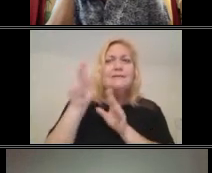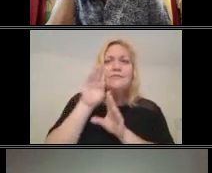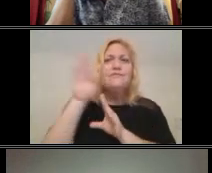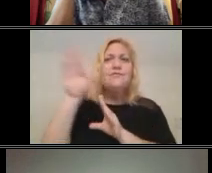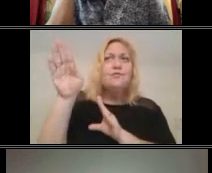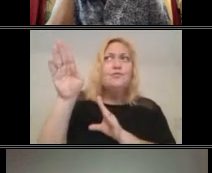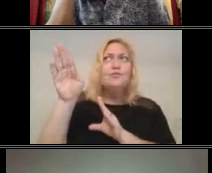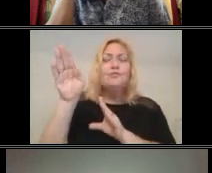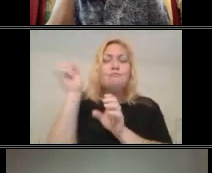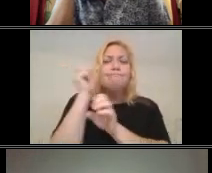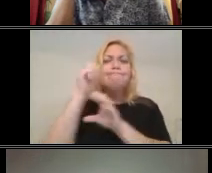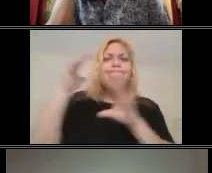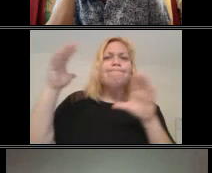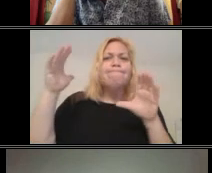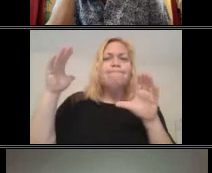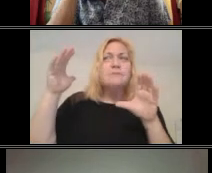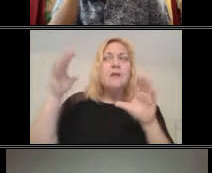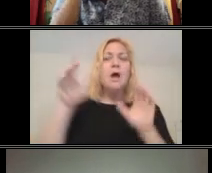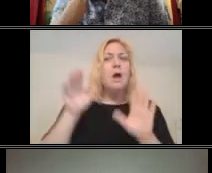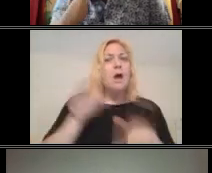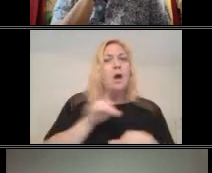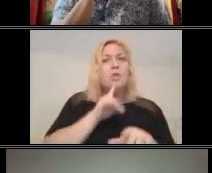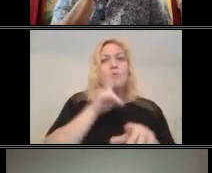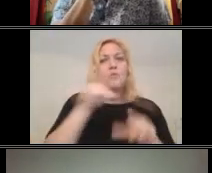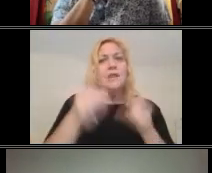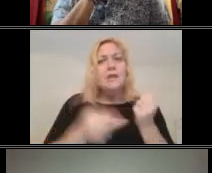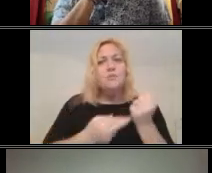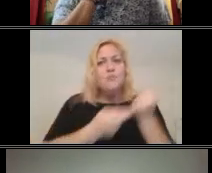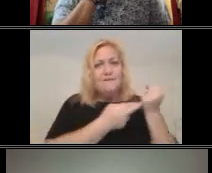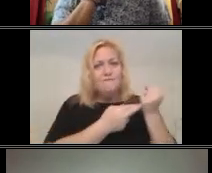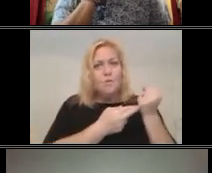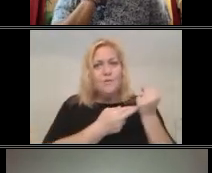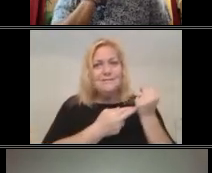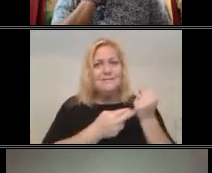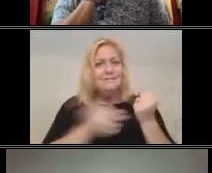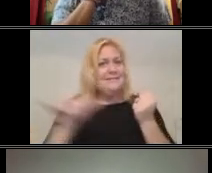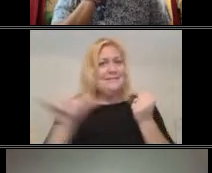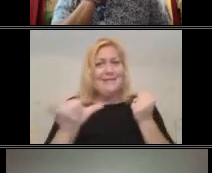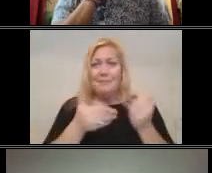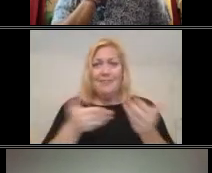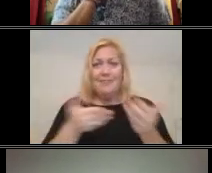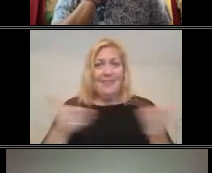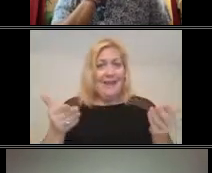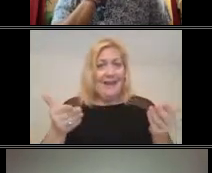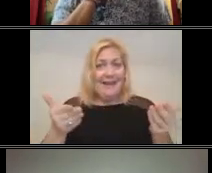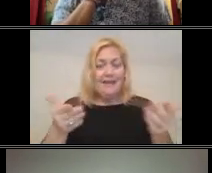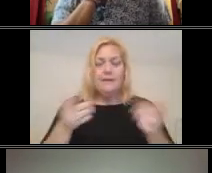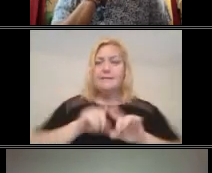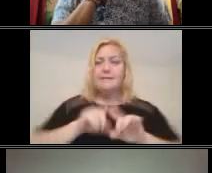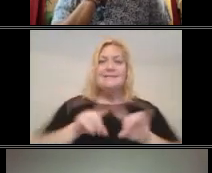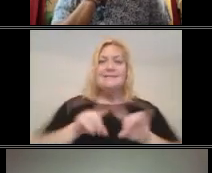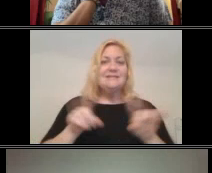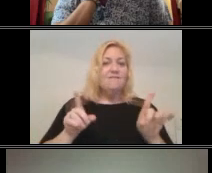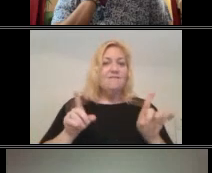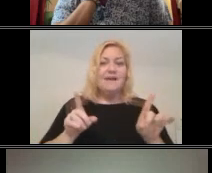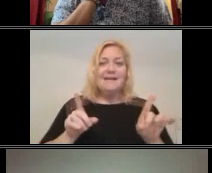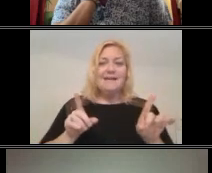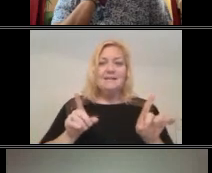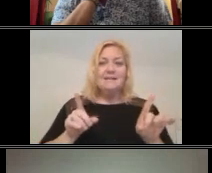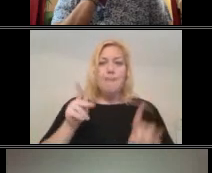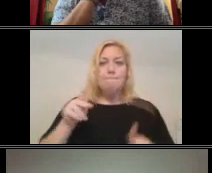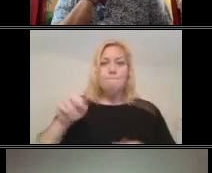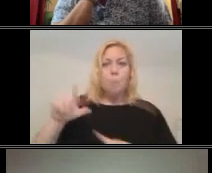that really just reinforce the same thing. It's a different tool